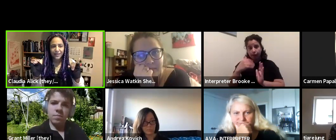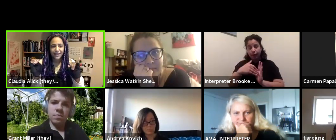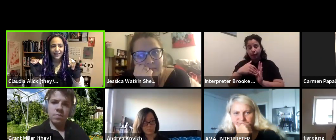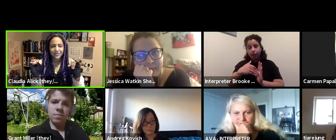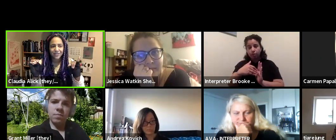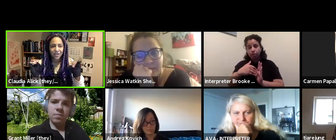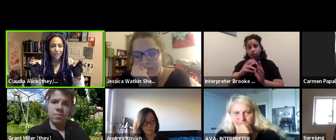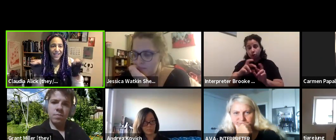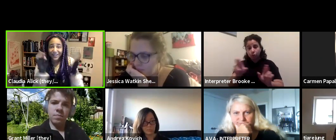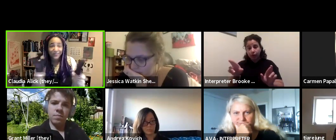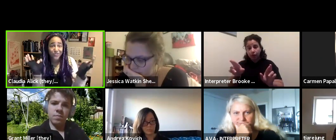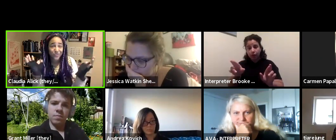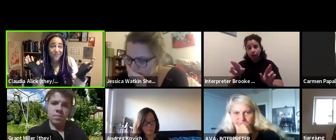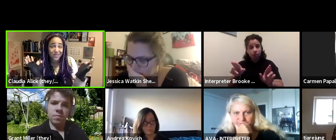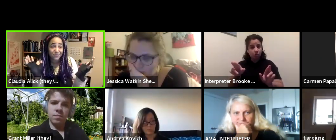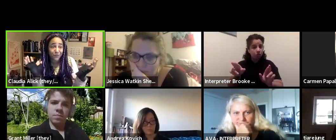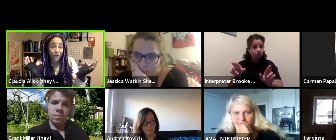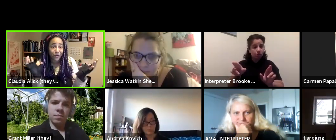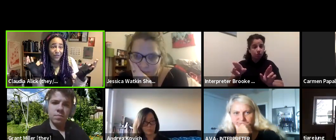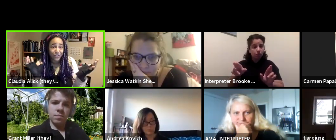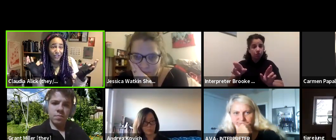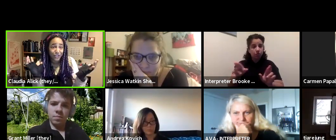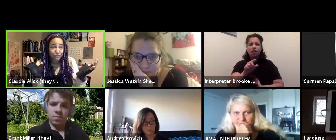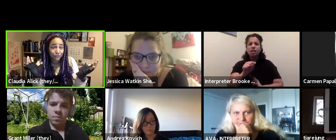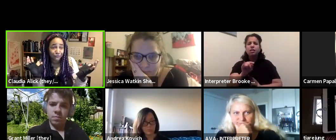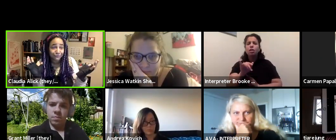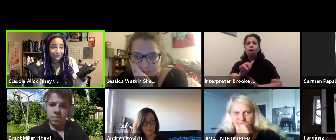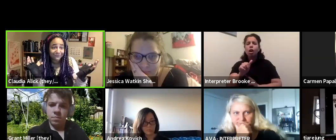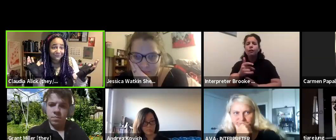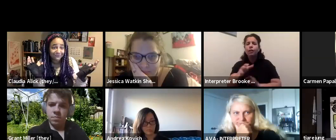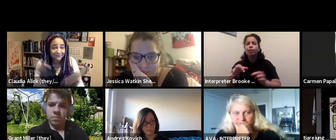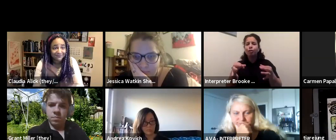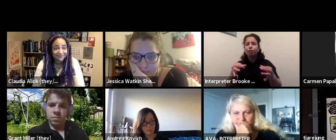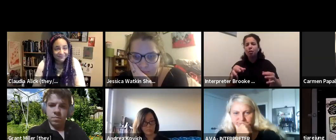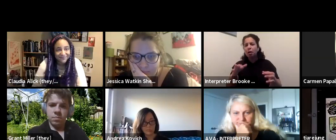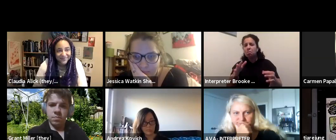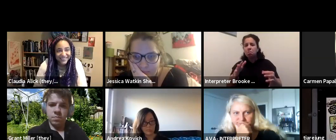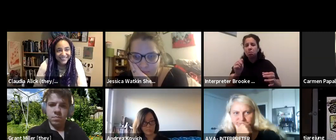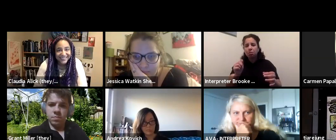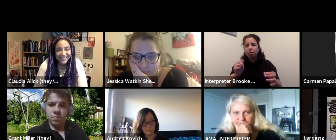do we feel like TRA kind of described it before it was shown? Hey, y'all,